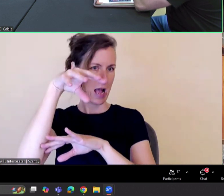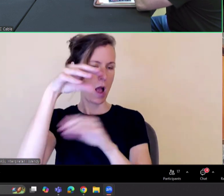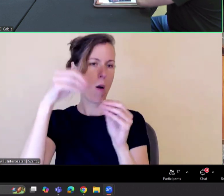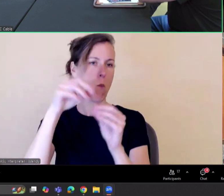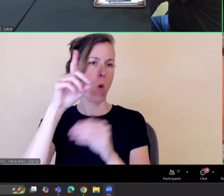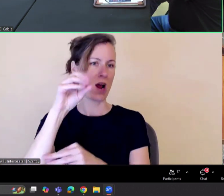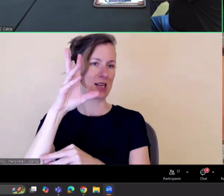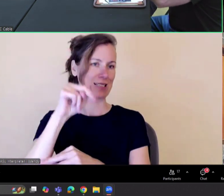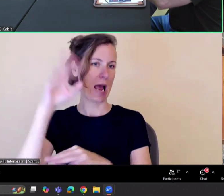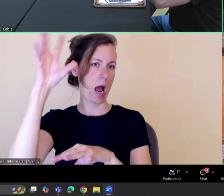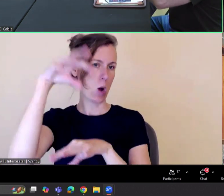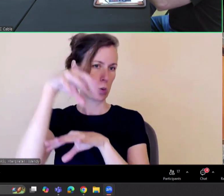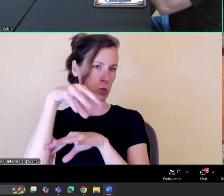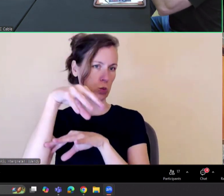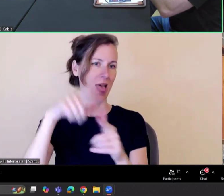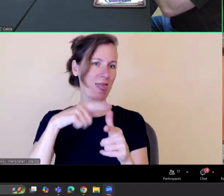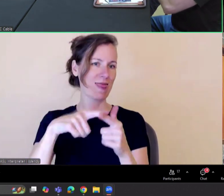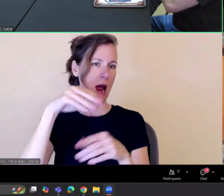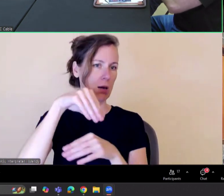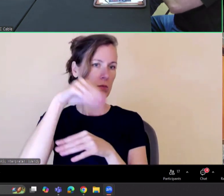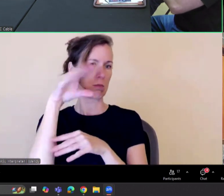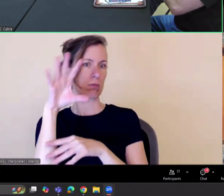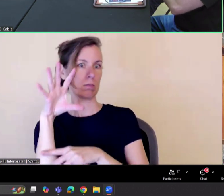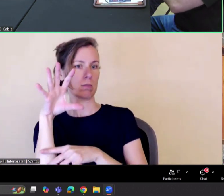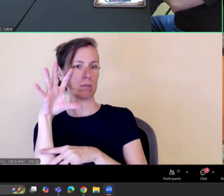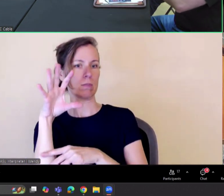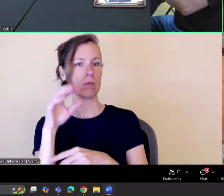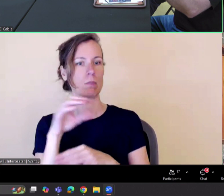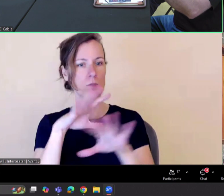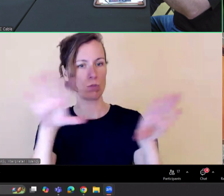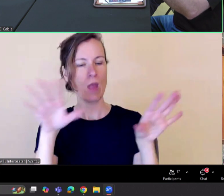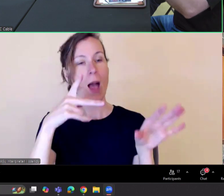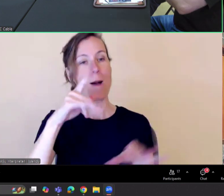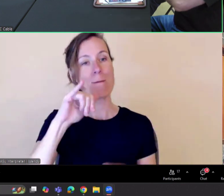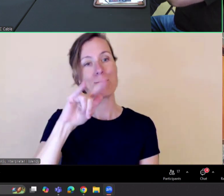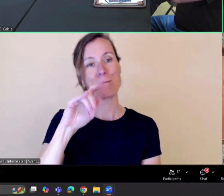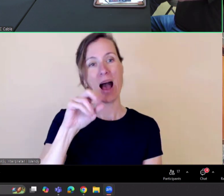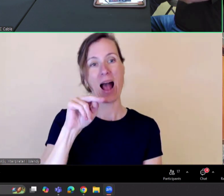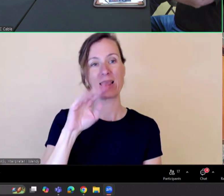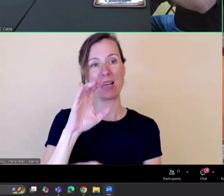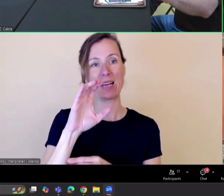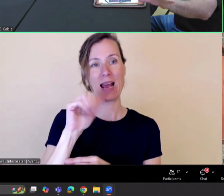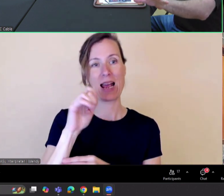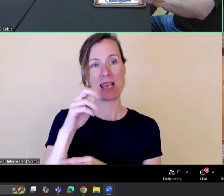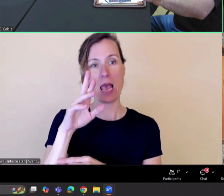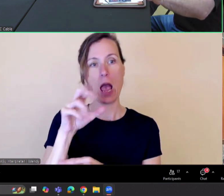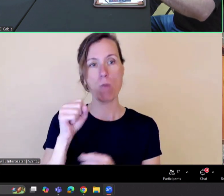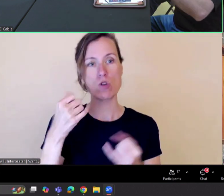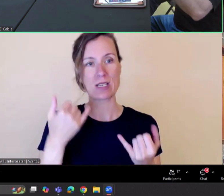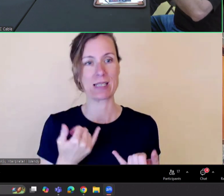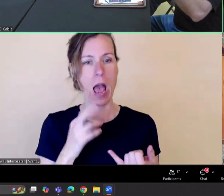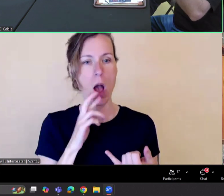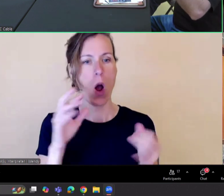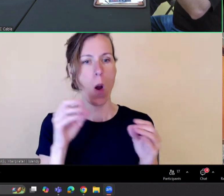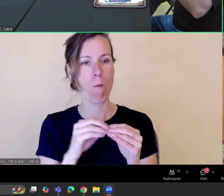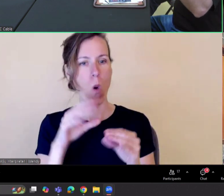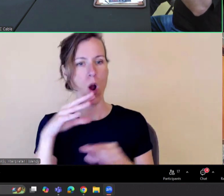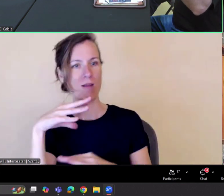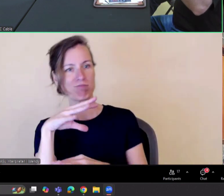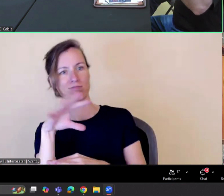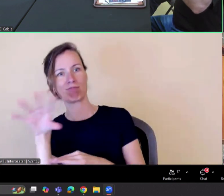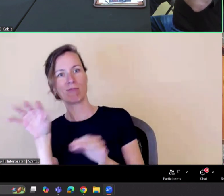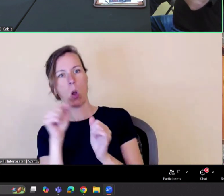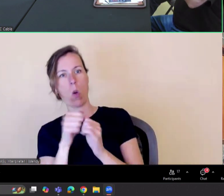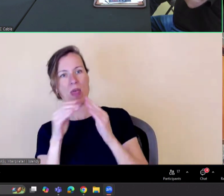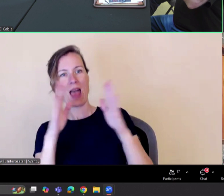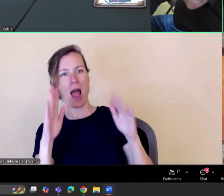than catching. The pilot cameras are much more in line, right, parallel, if you will, with, yes, the houses and everything. The permanent camera is,